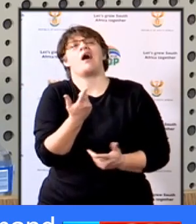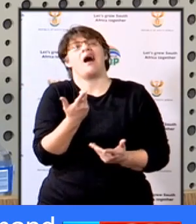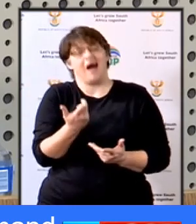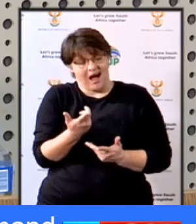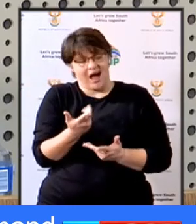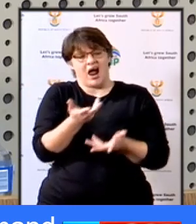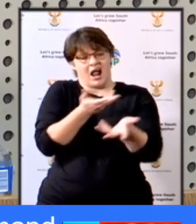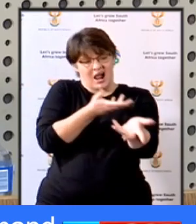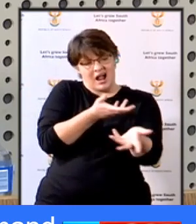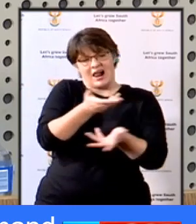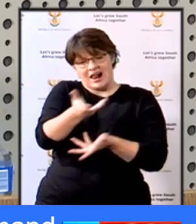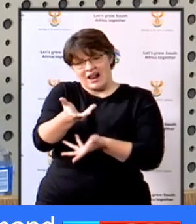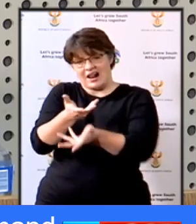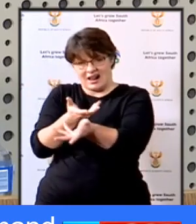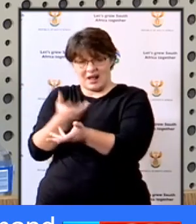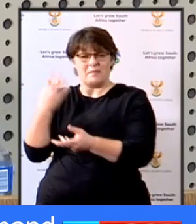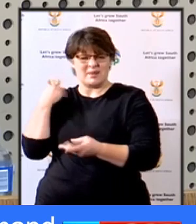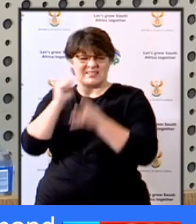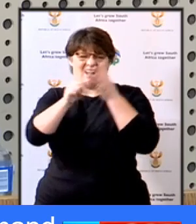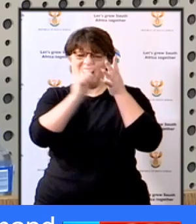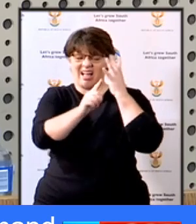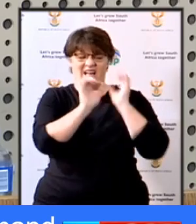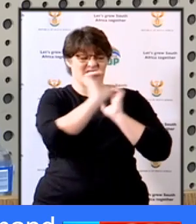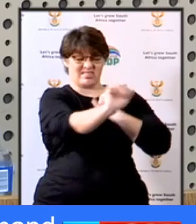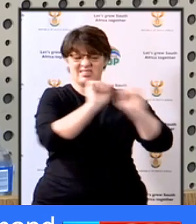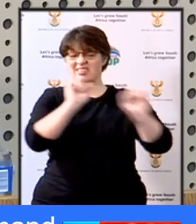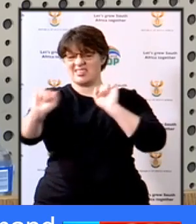different departments and sectors.